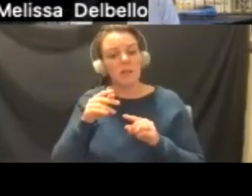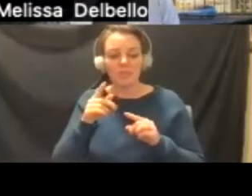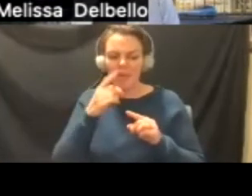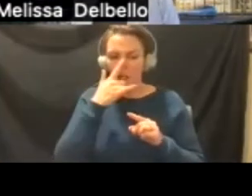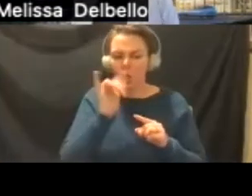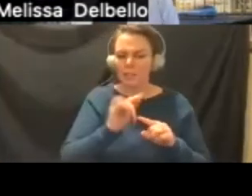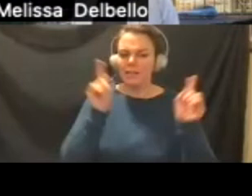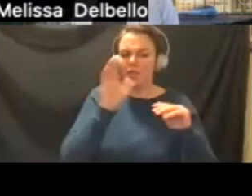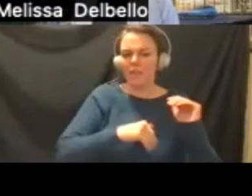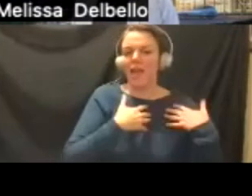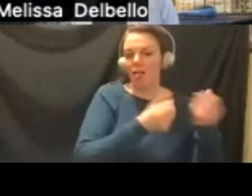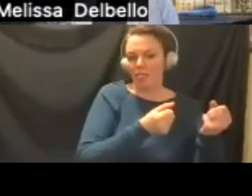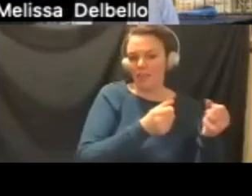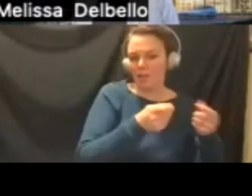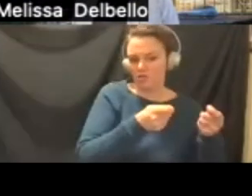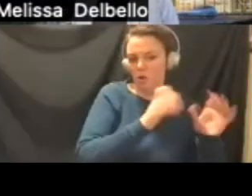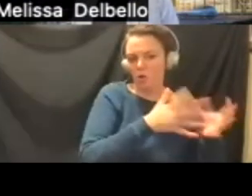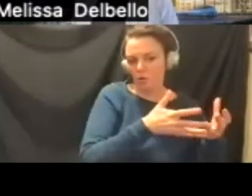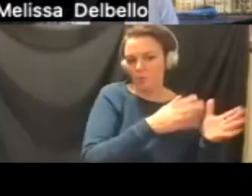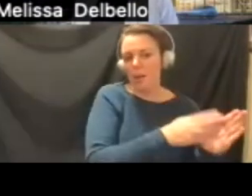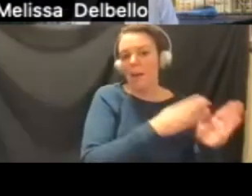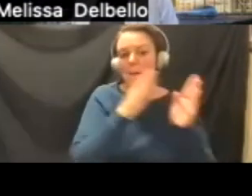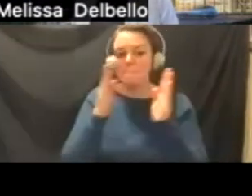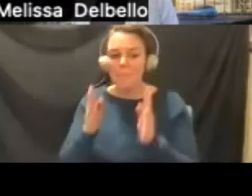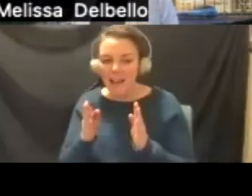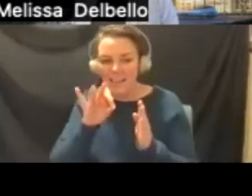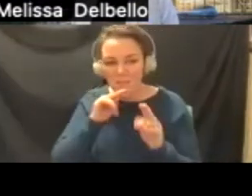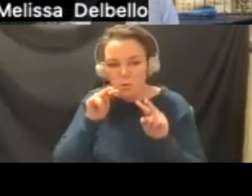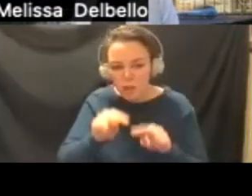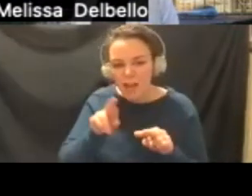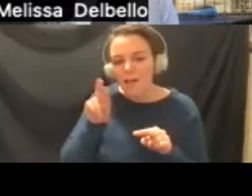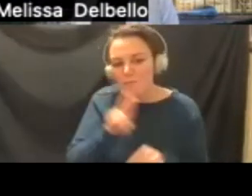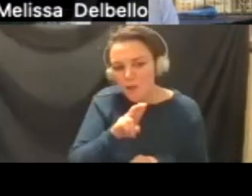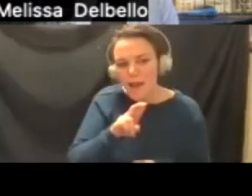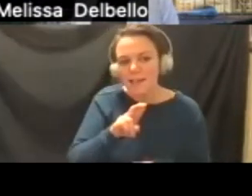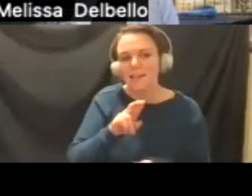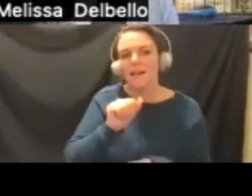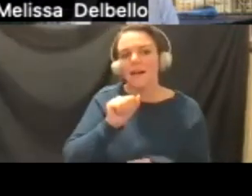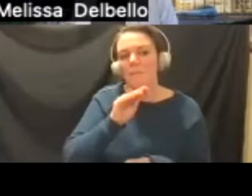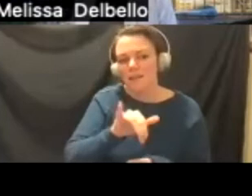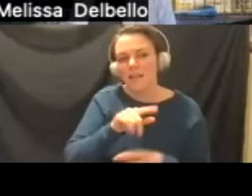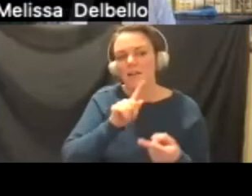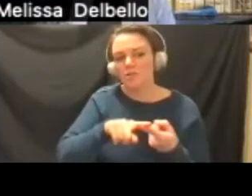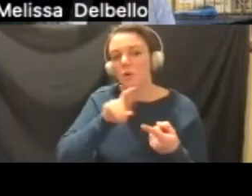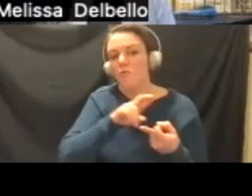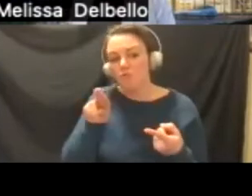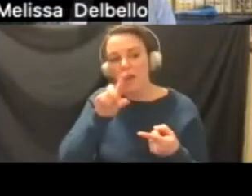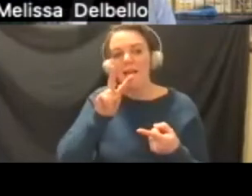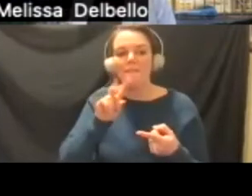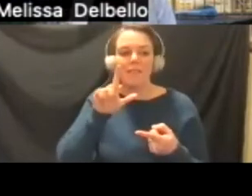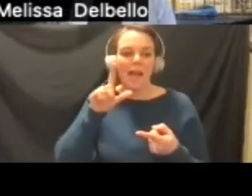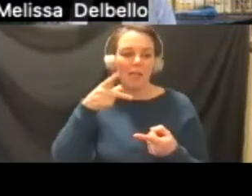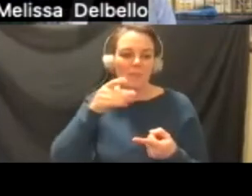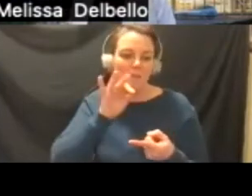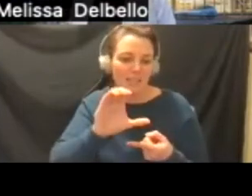controls. However, when you look at the right amygdala to right VLPFC, you start seeing some